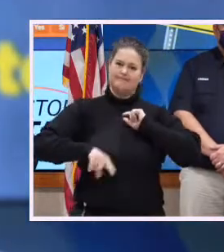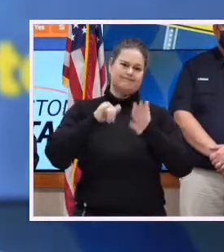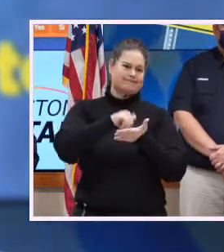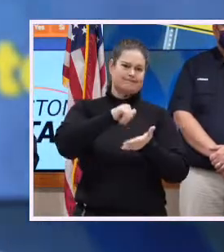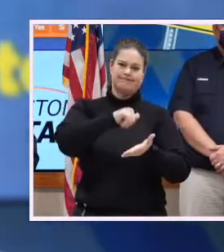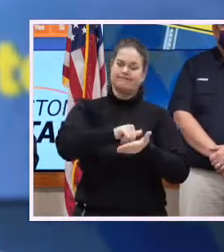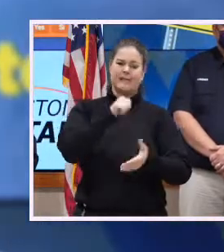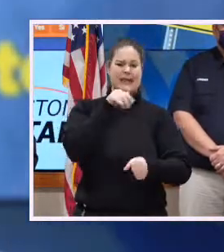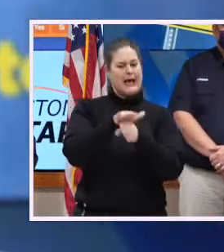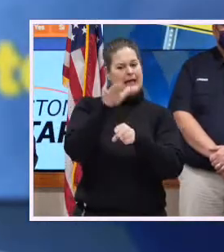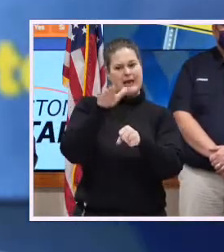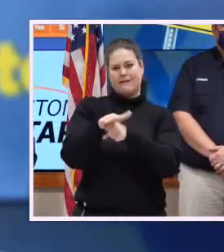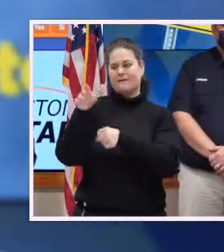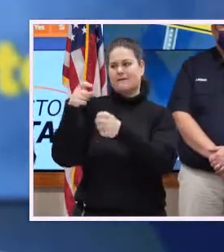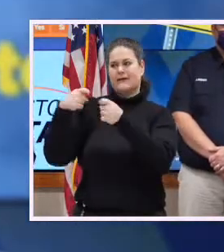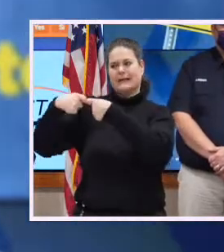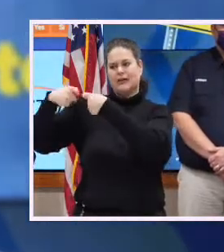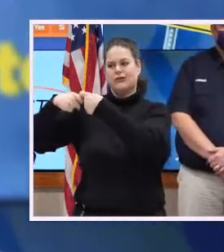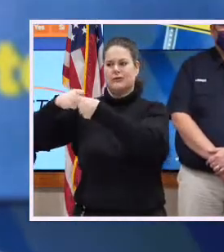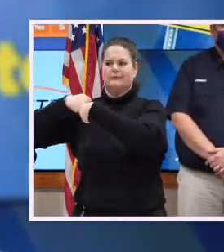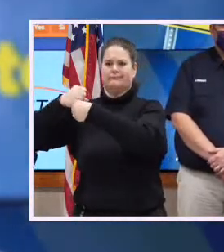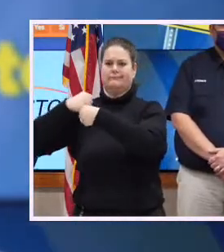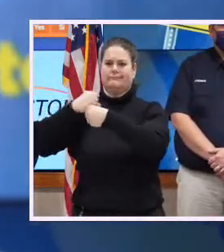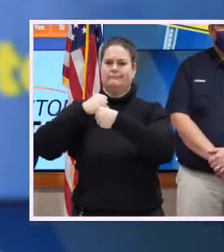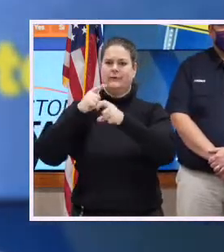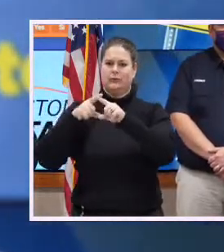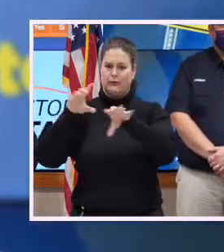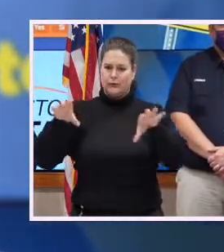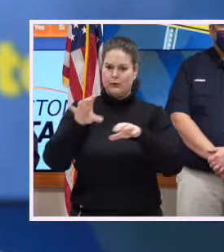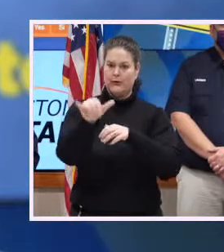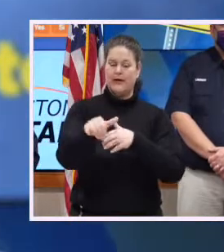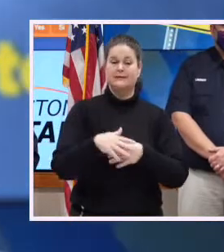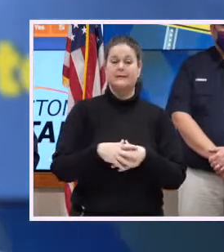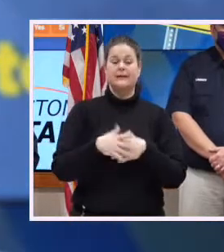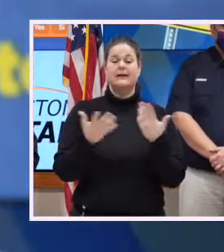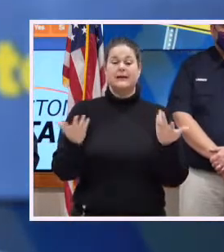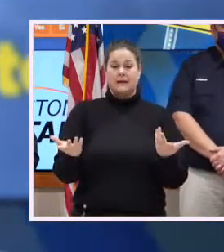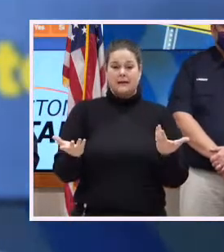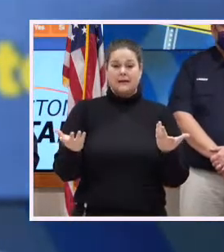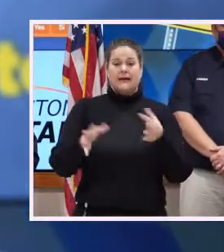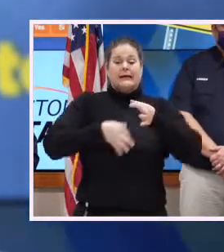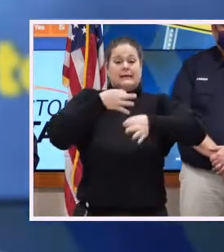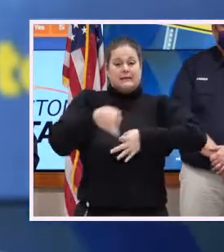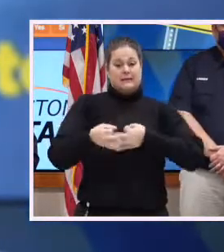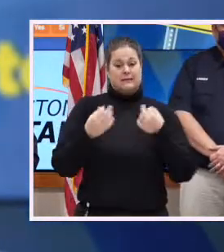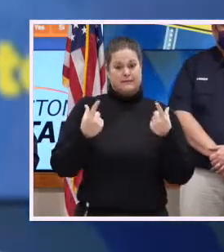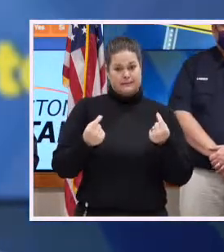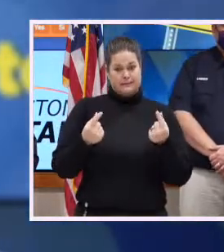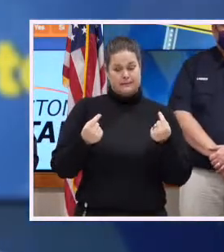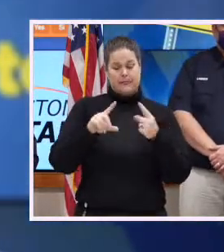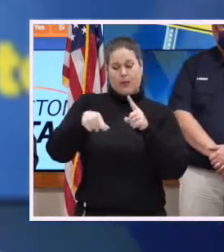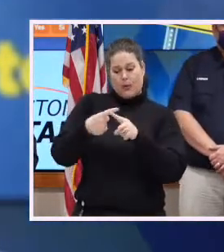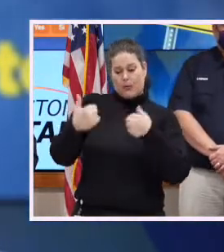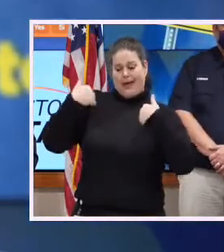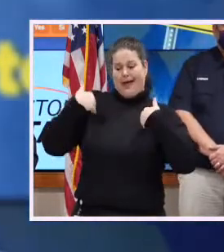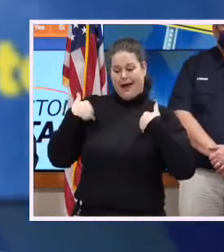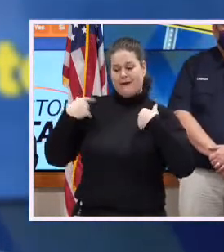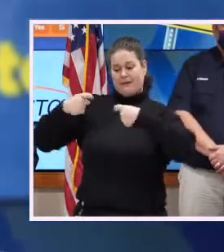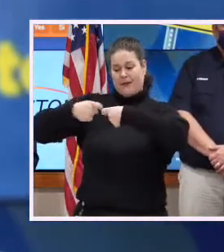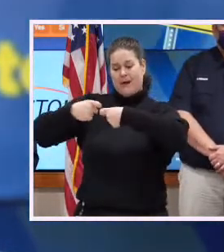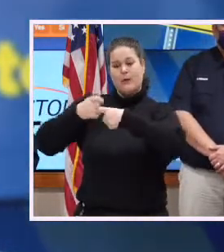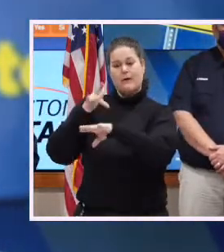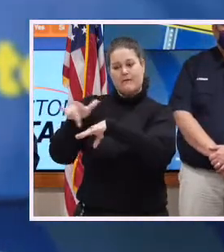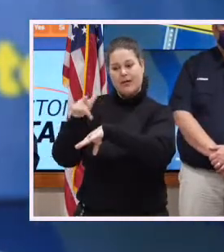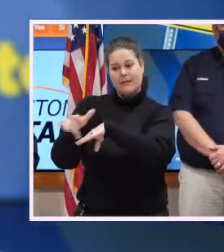not sufficient generation. So what we have been doing is, as we have the power on the system to do